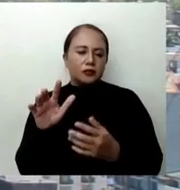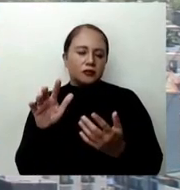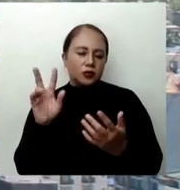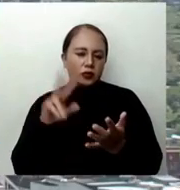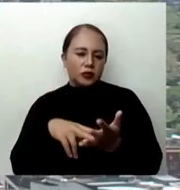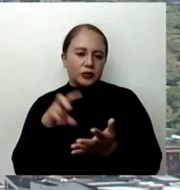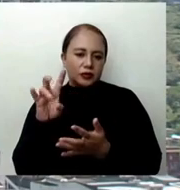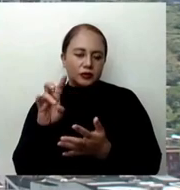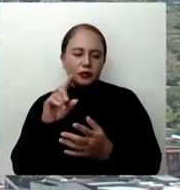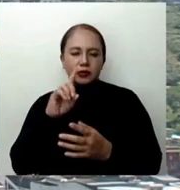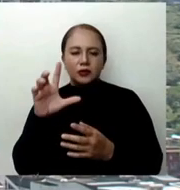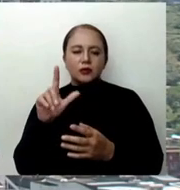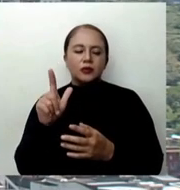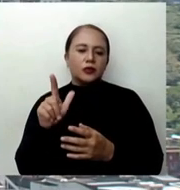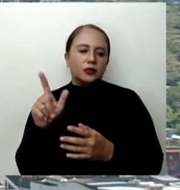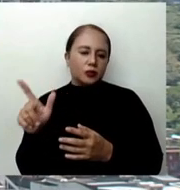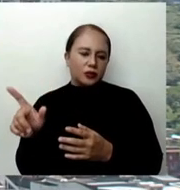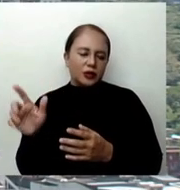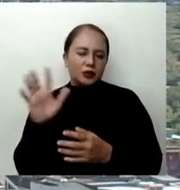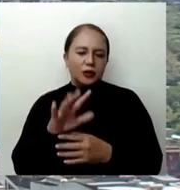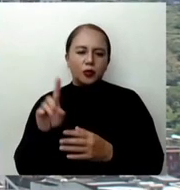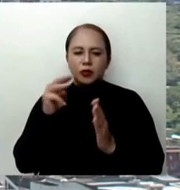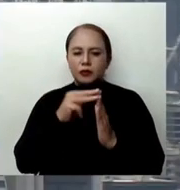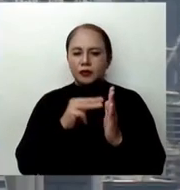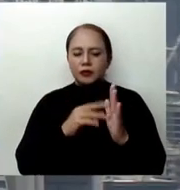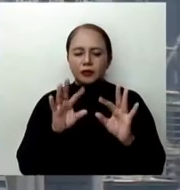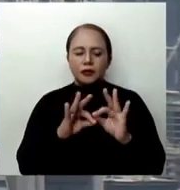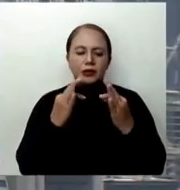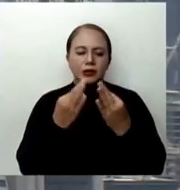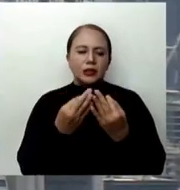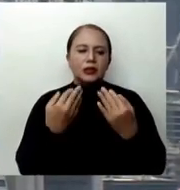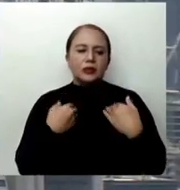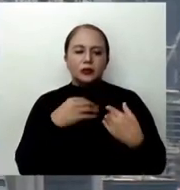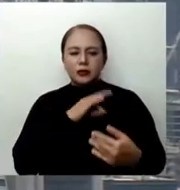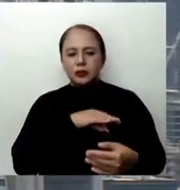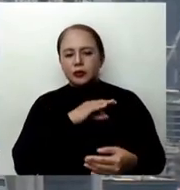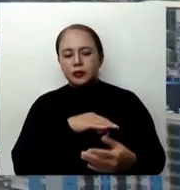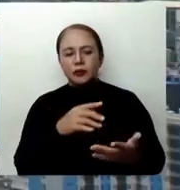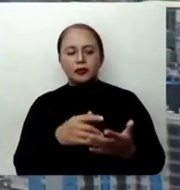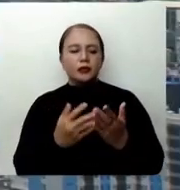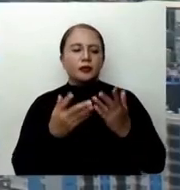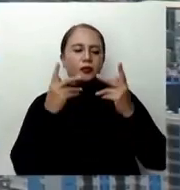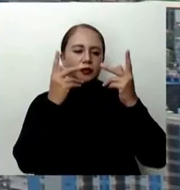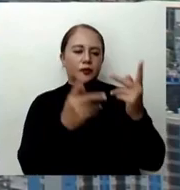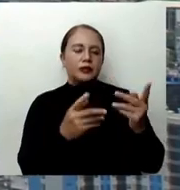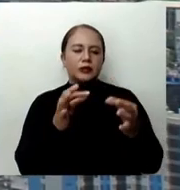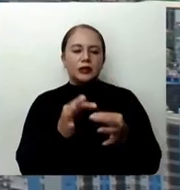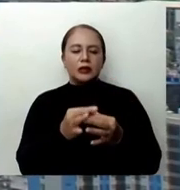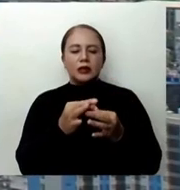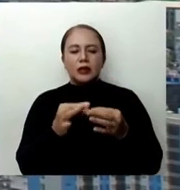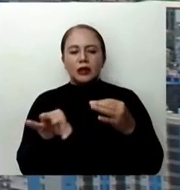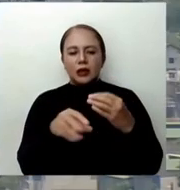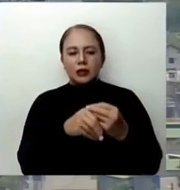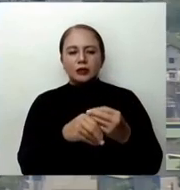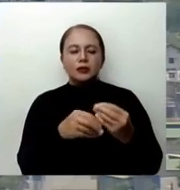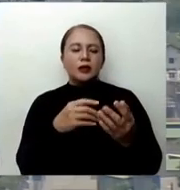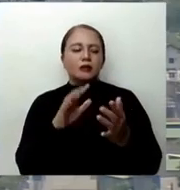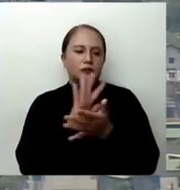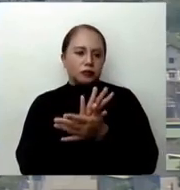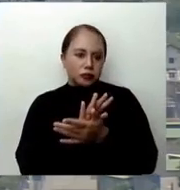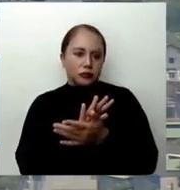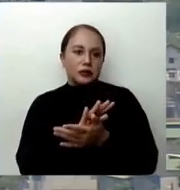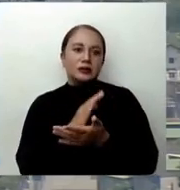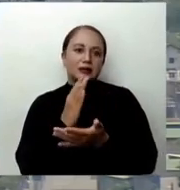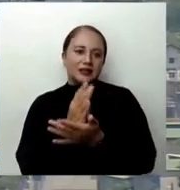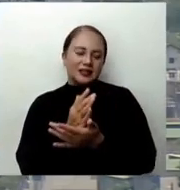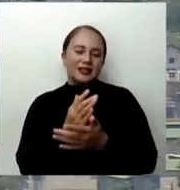2021. Now, around 1 million families are seen to benefit from the proposed extension. The pandemic prompted Congress to